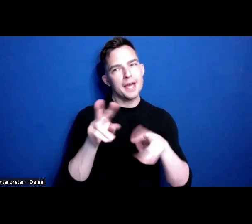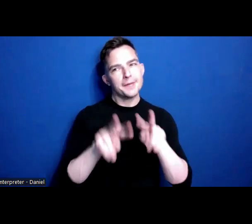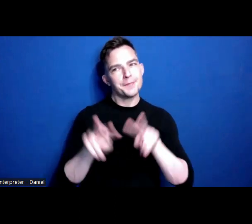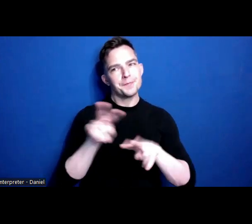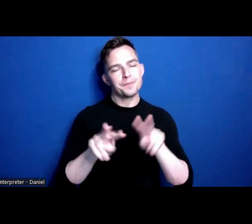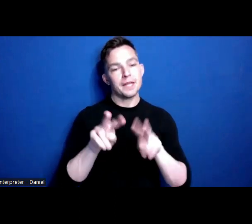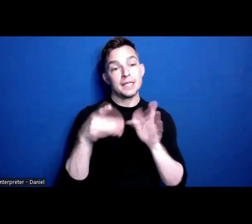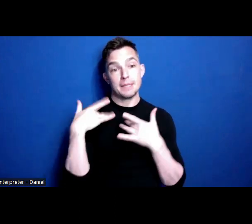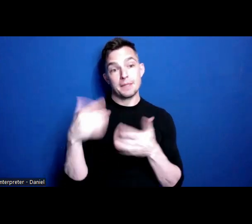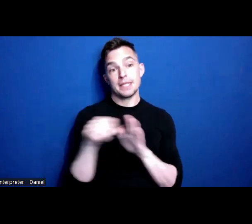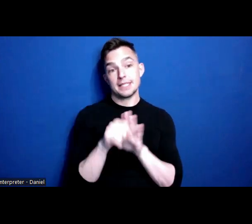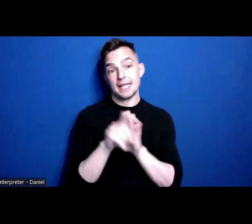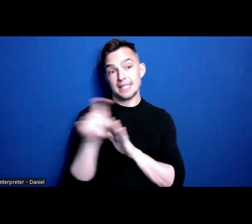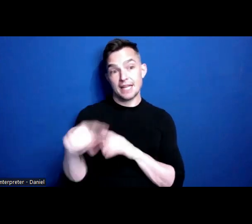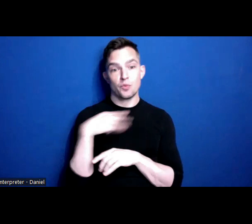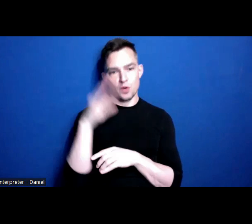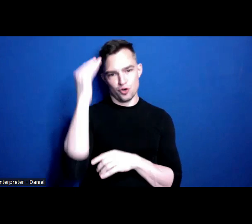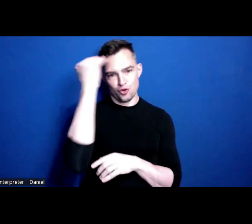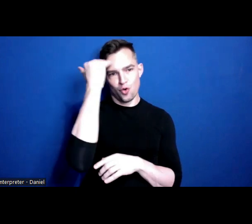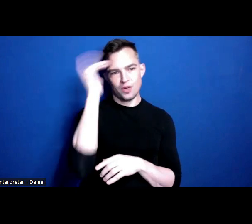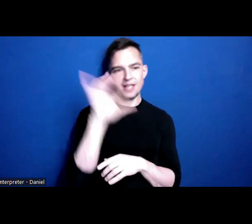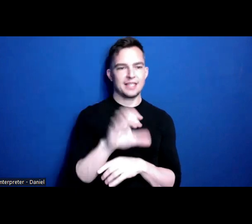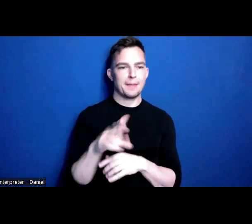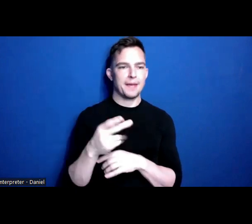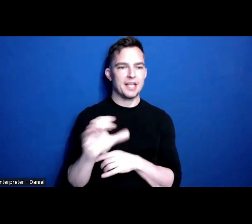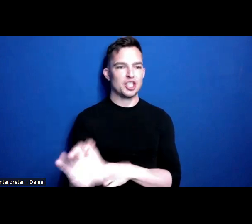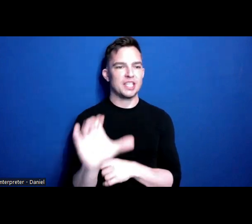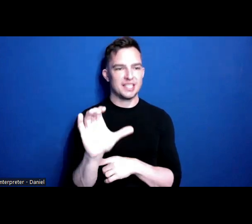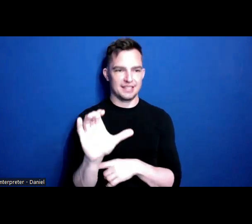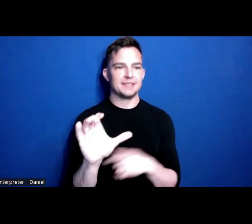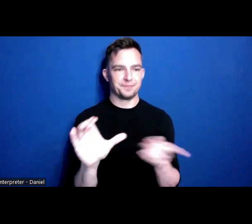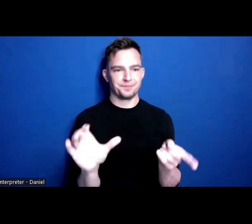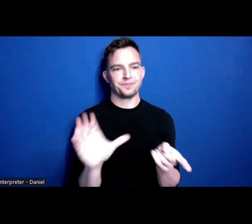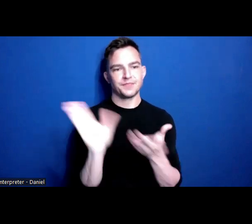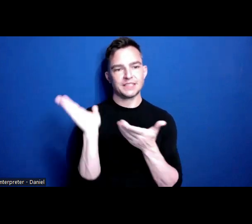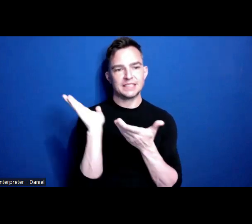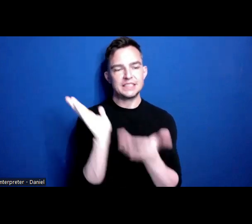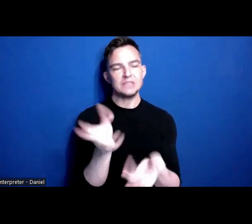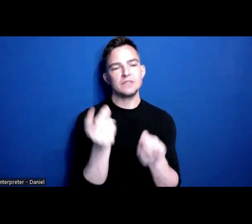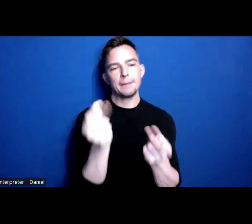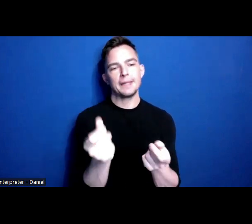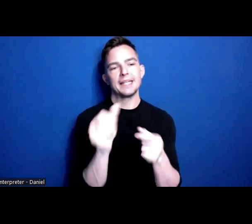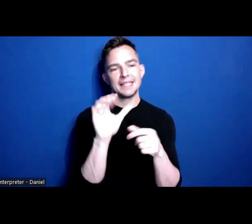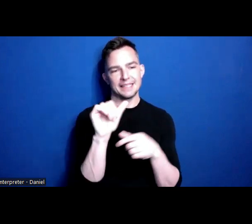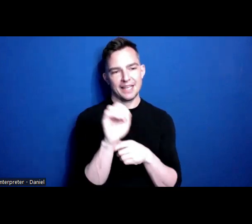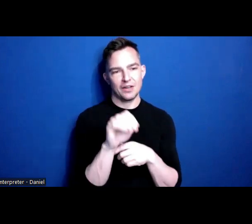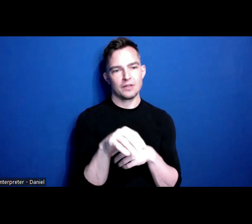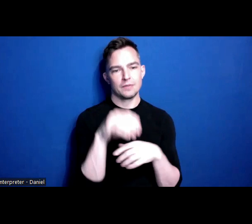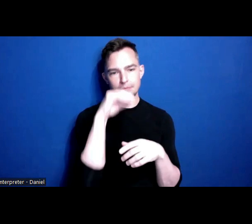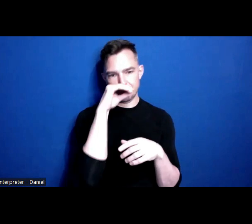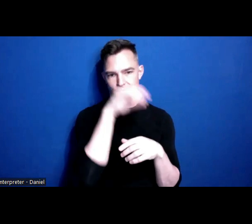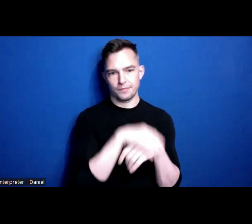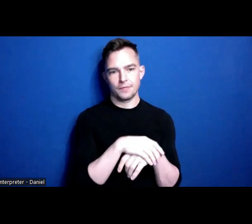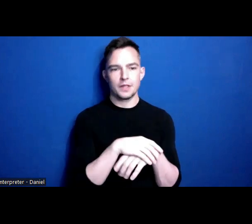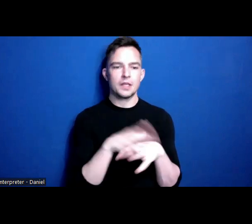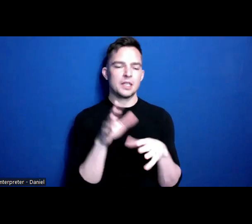state of Texas, we are known as CCBHCs to deliver immediate care, typically through a crisis